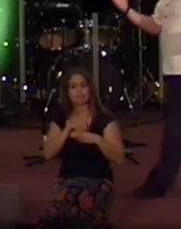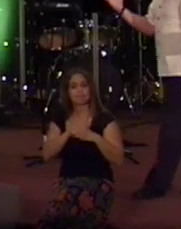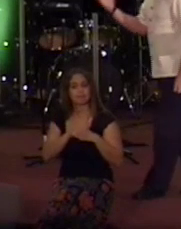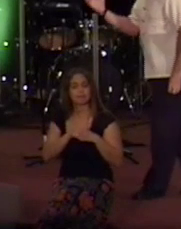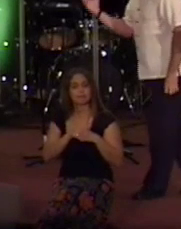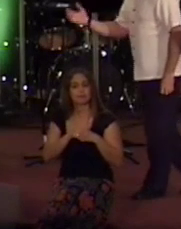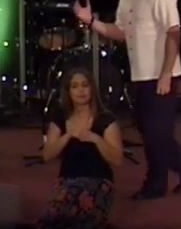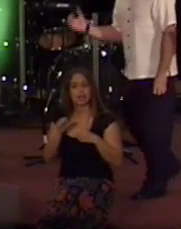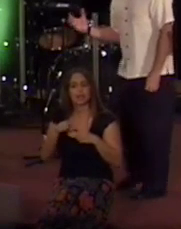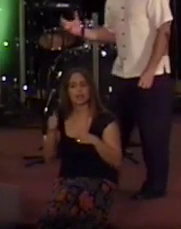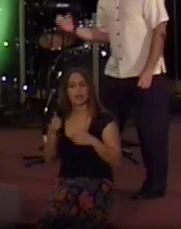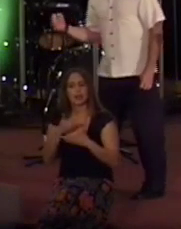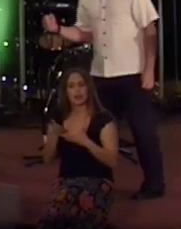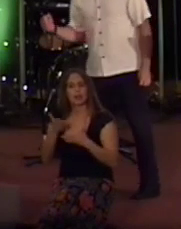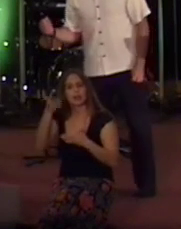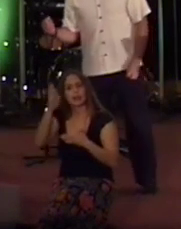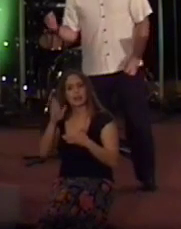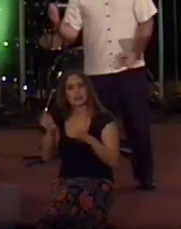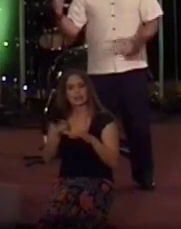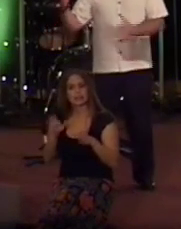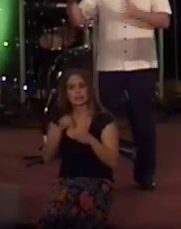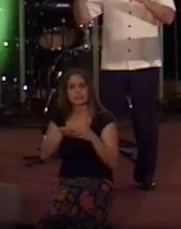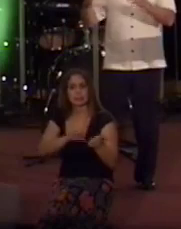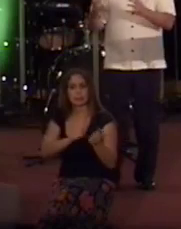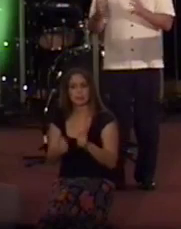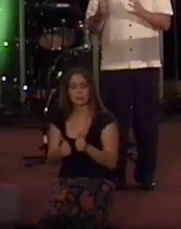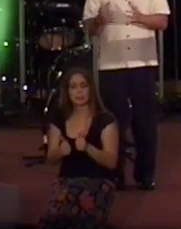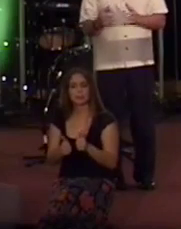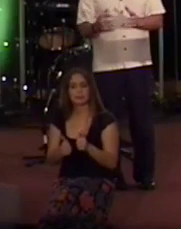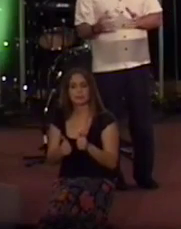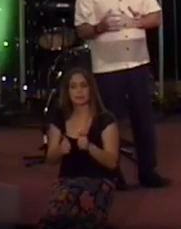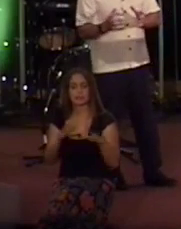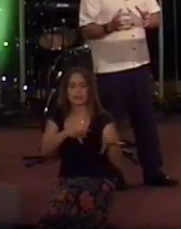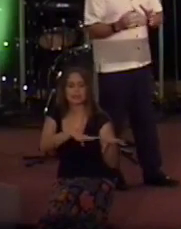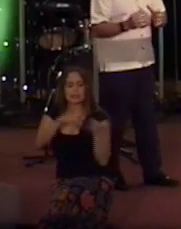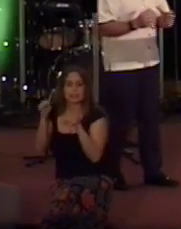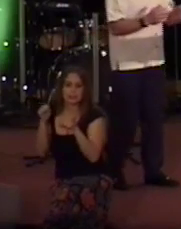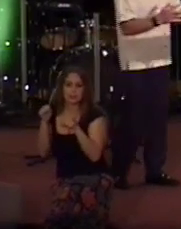And another thing that God does in that baptistry is that he takes you